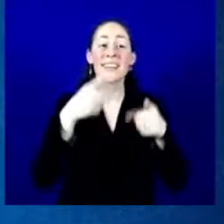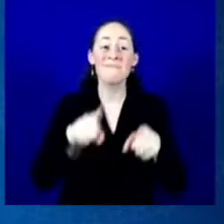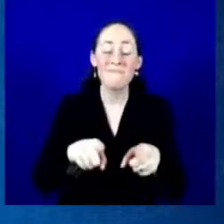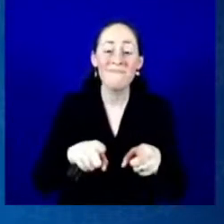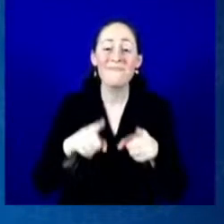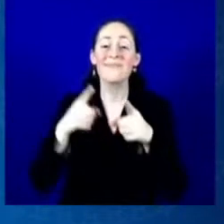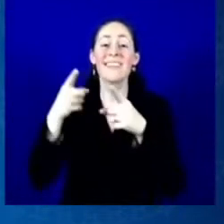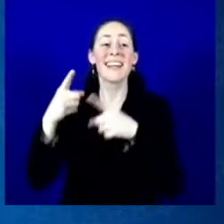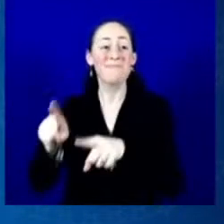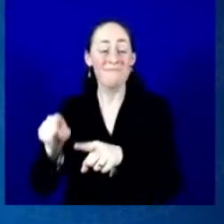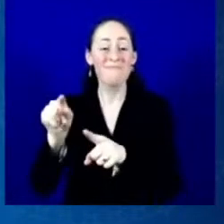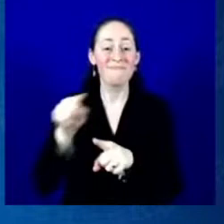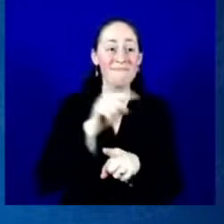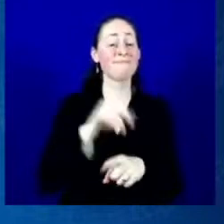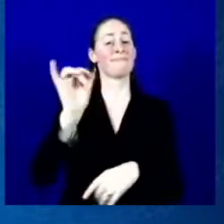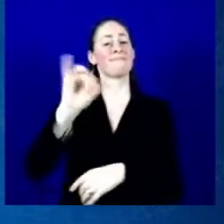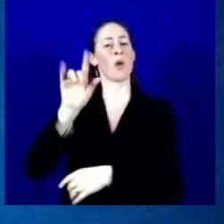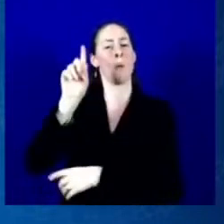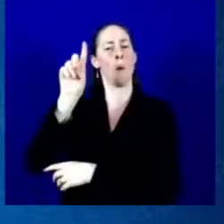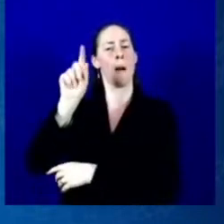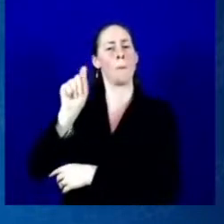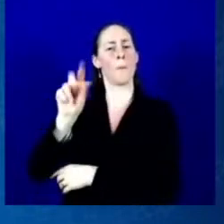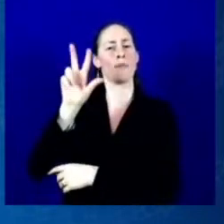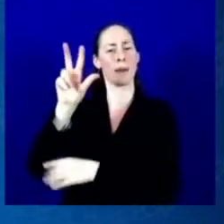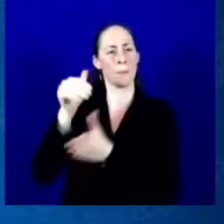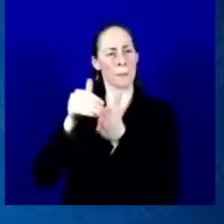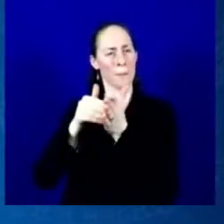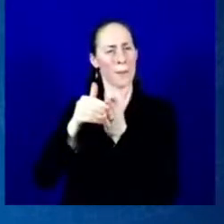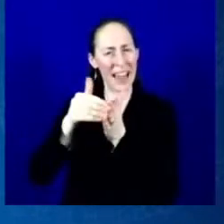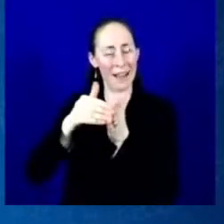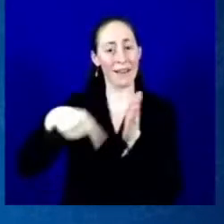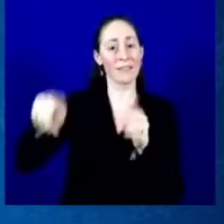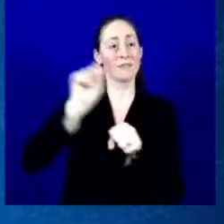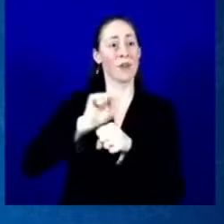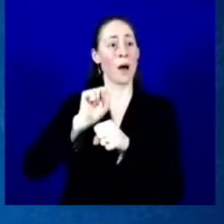1,300,000 new jobs in 100 days. More jobs in the first